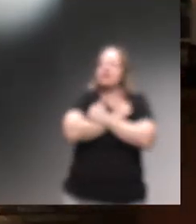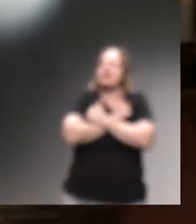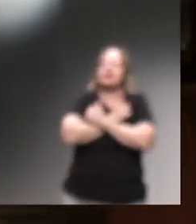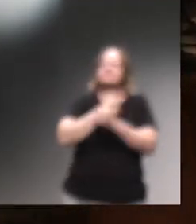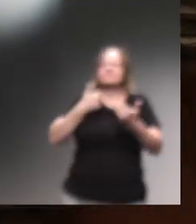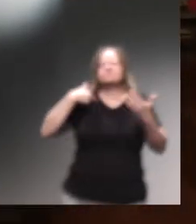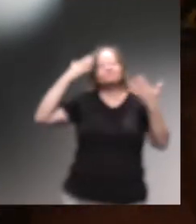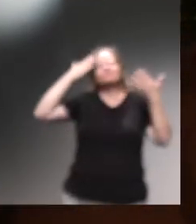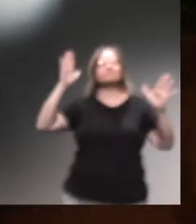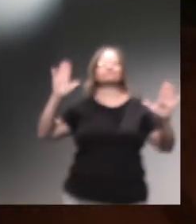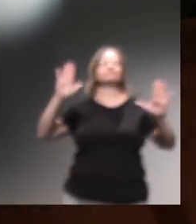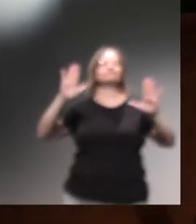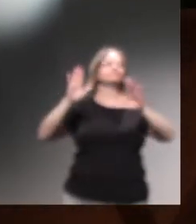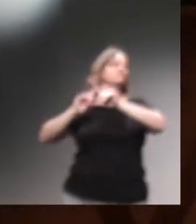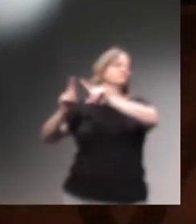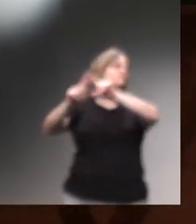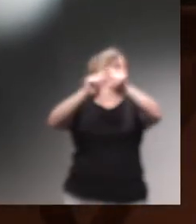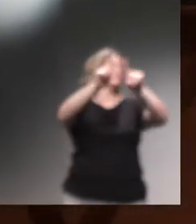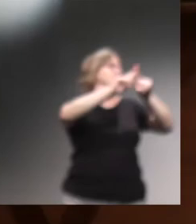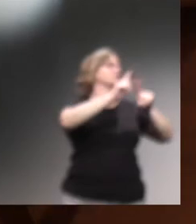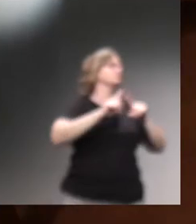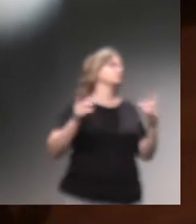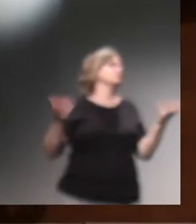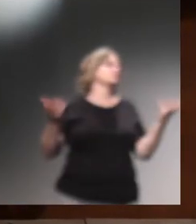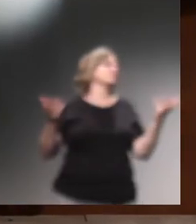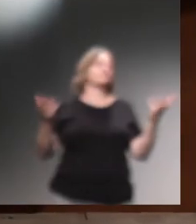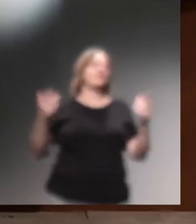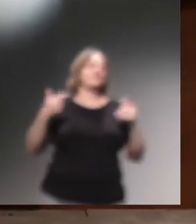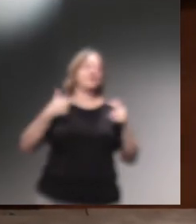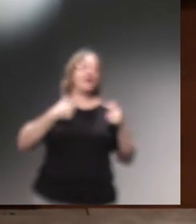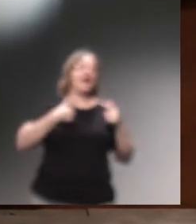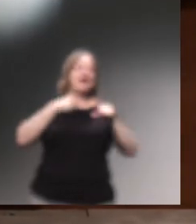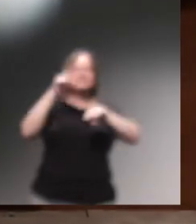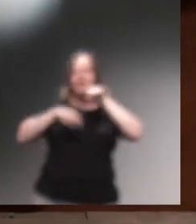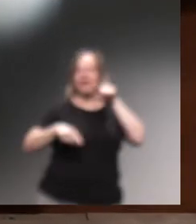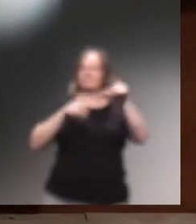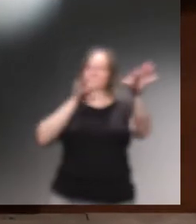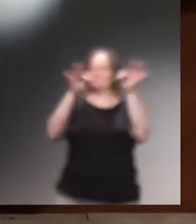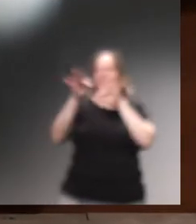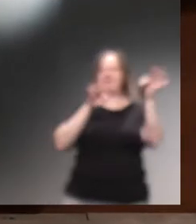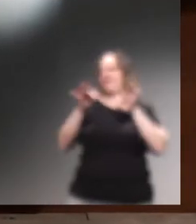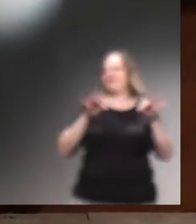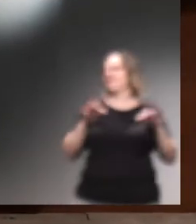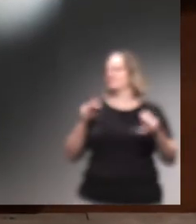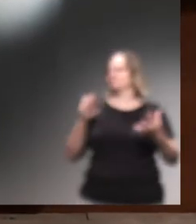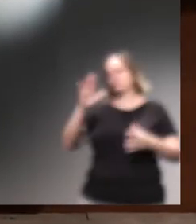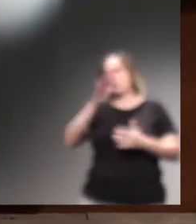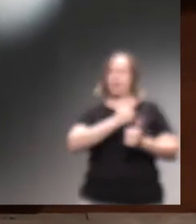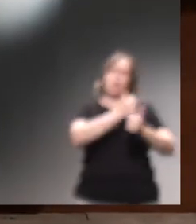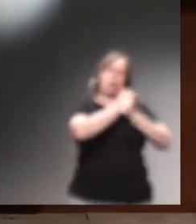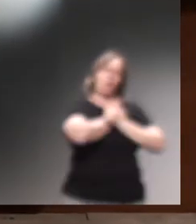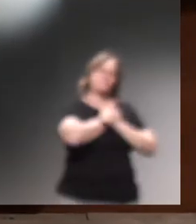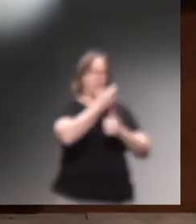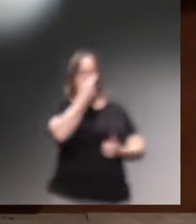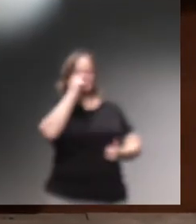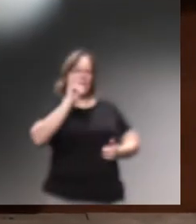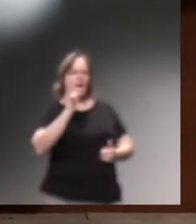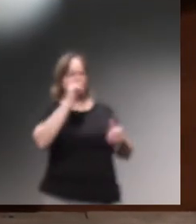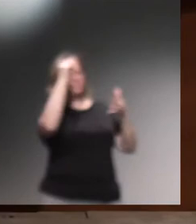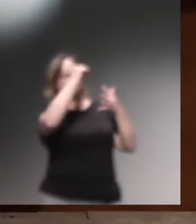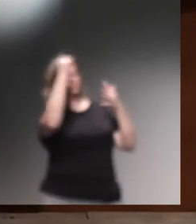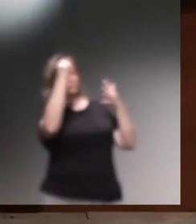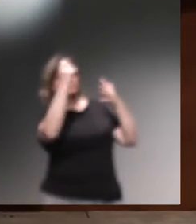looks like for you, and I'm not going to stand here and try and define it for you and say, well, love looks like this or it looks like that,